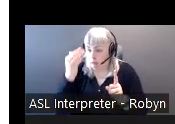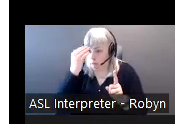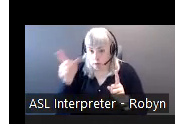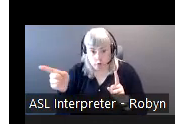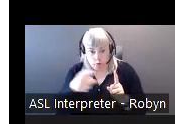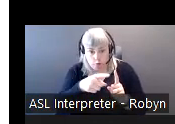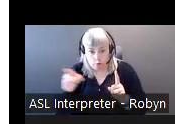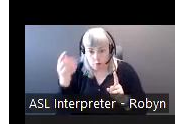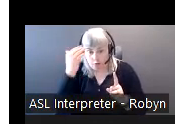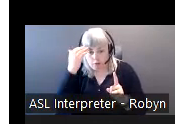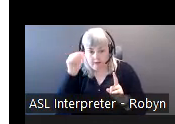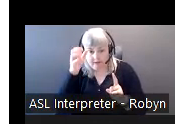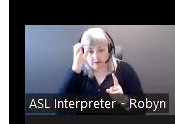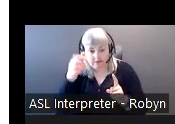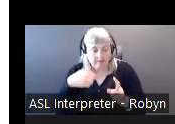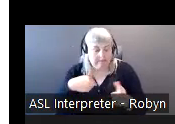any